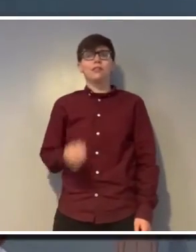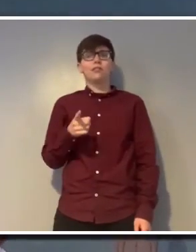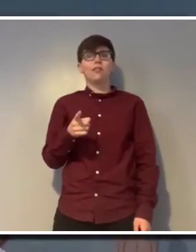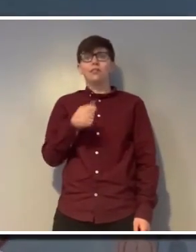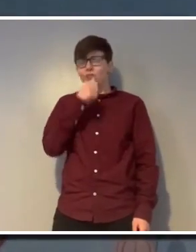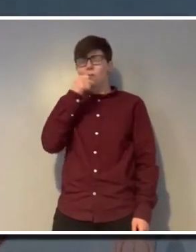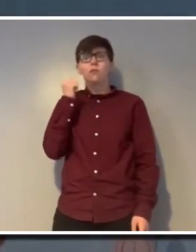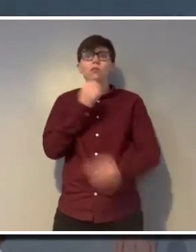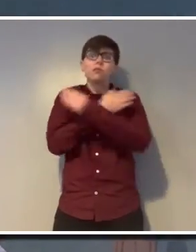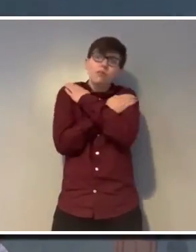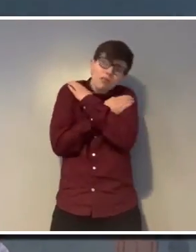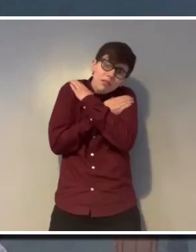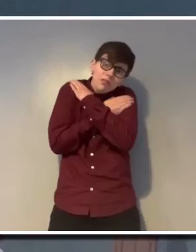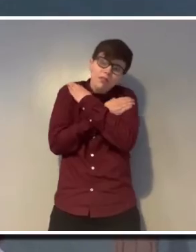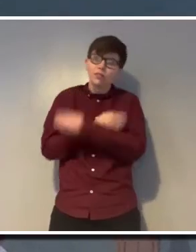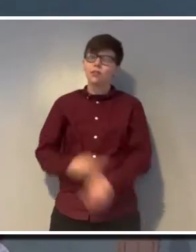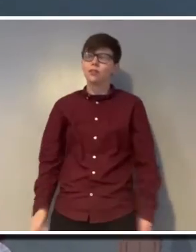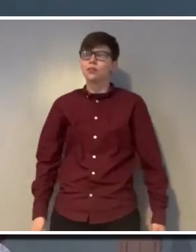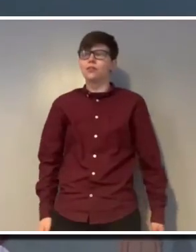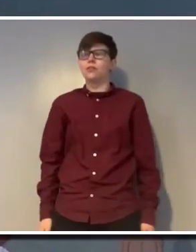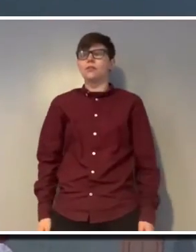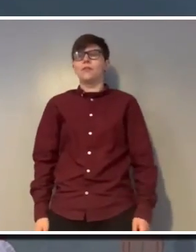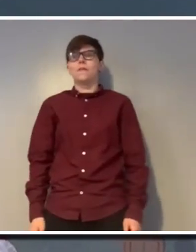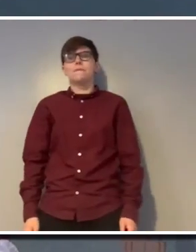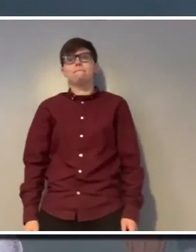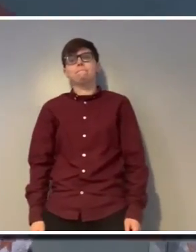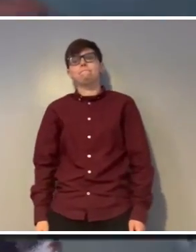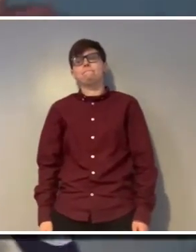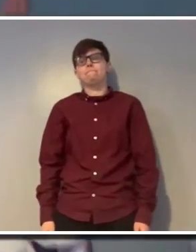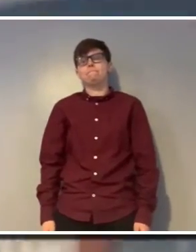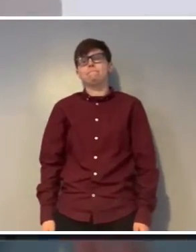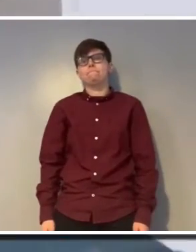Hello. Isn't that a lovely hug?